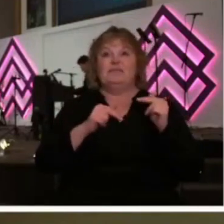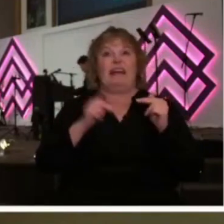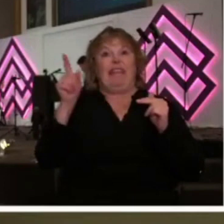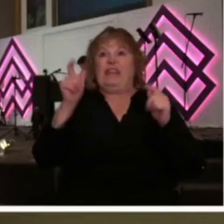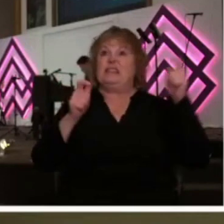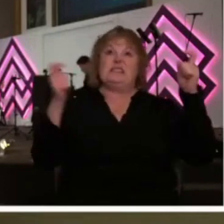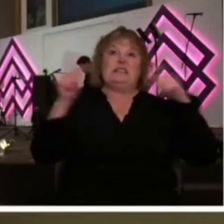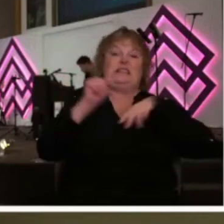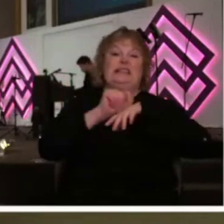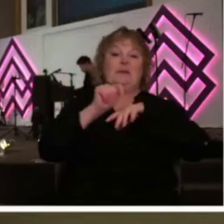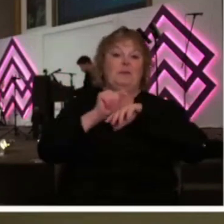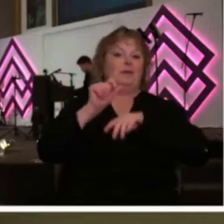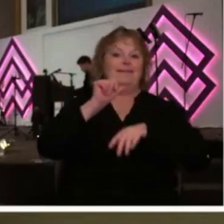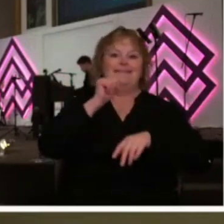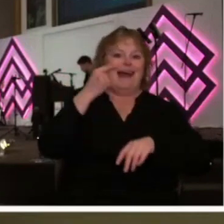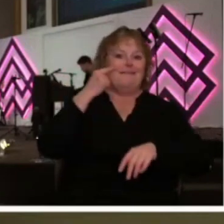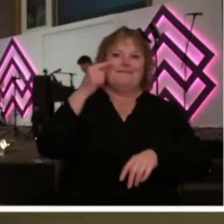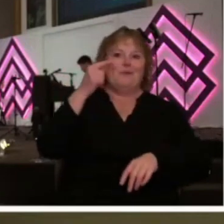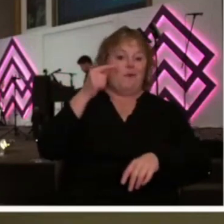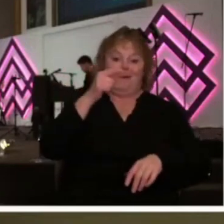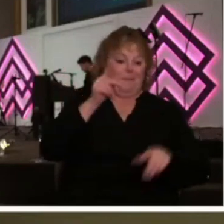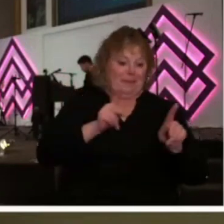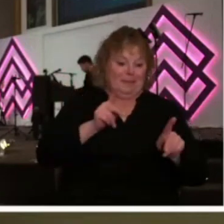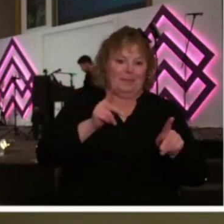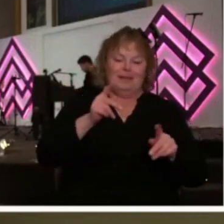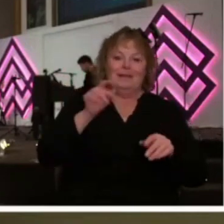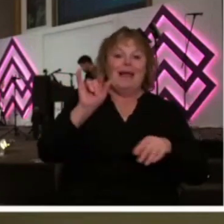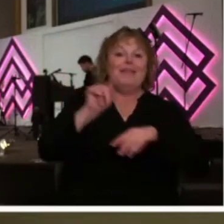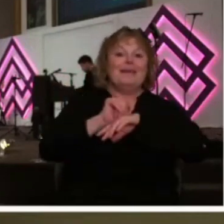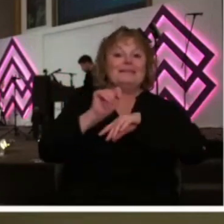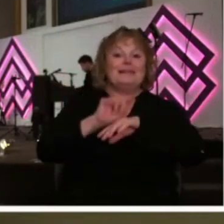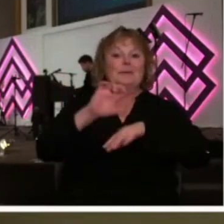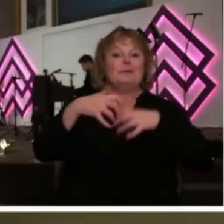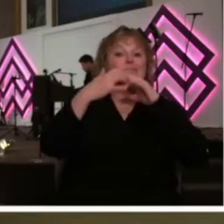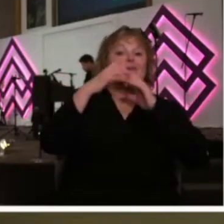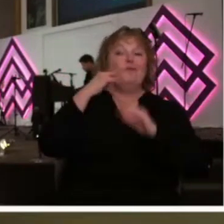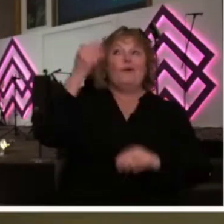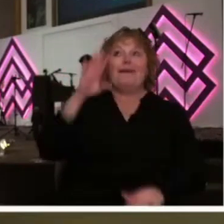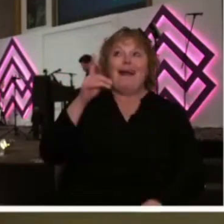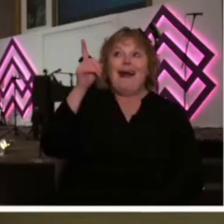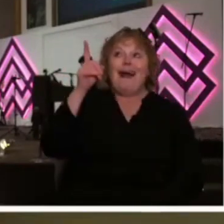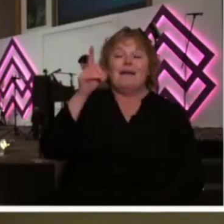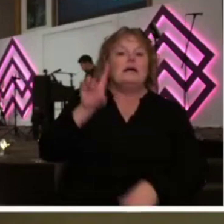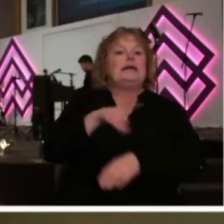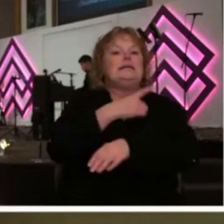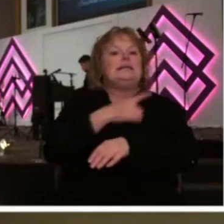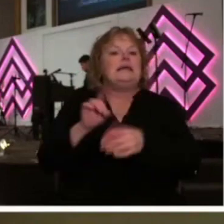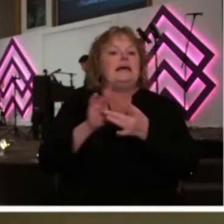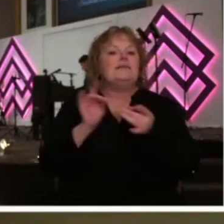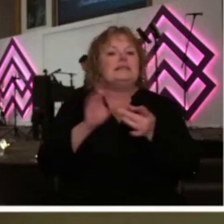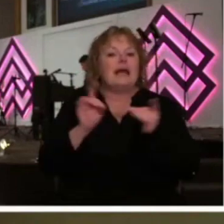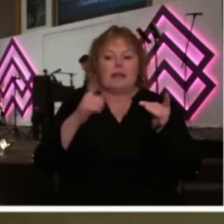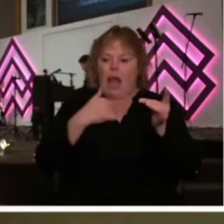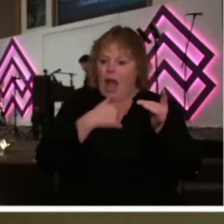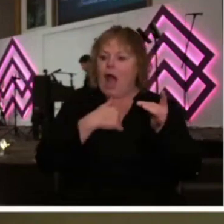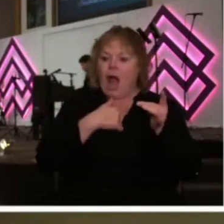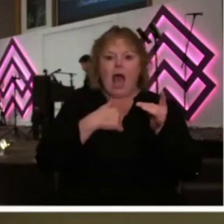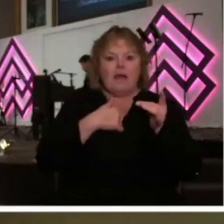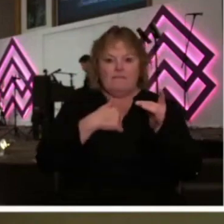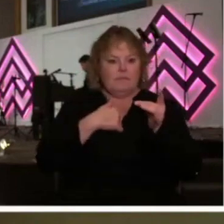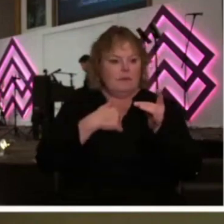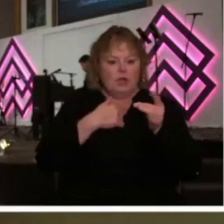man, but for the Lord God." And David said, "With all of my resources, I have provided for the temple